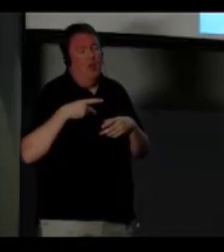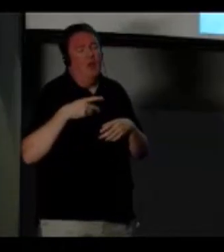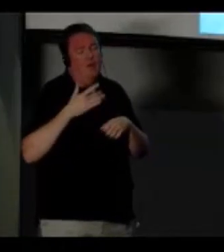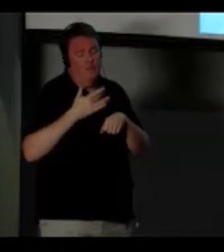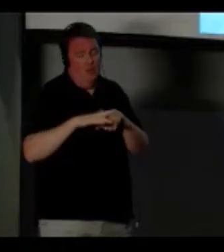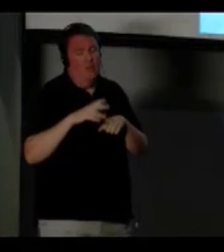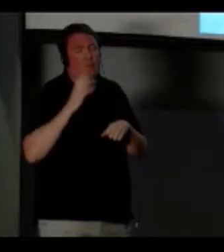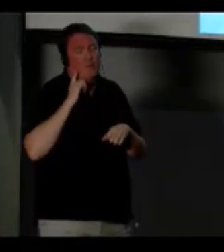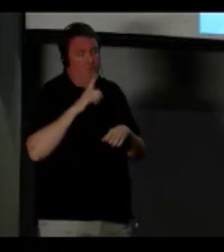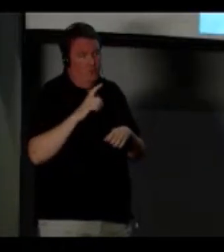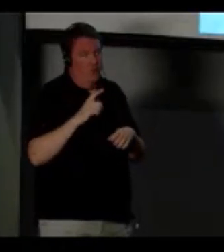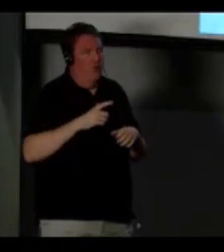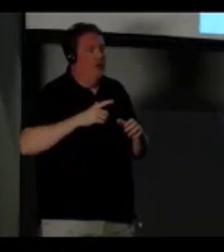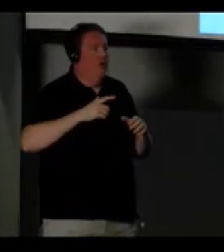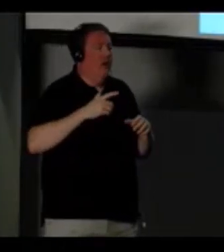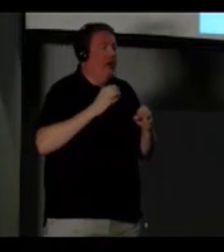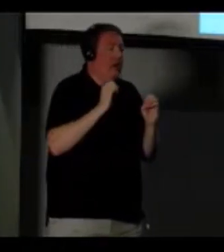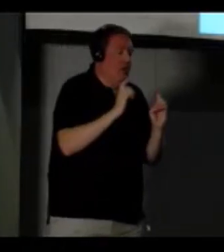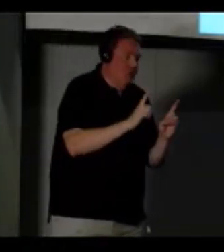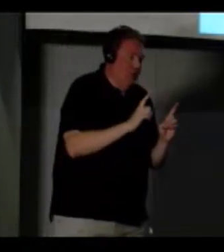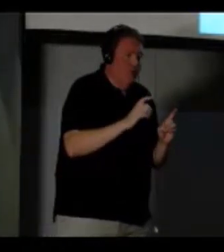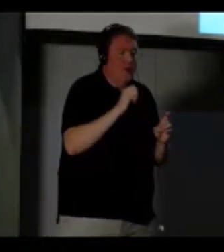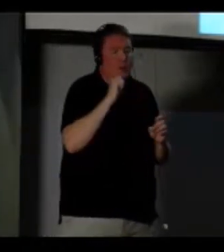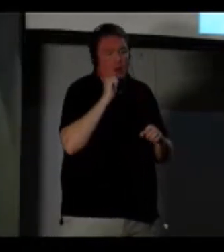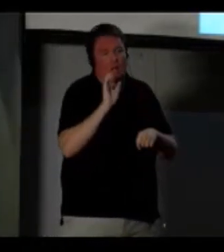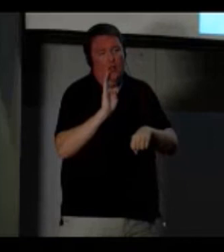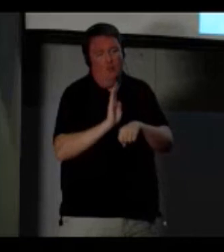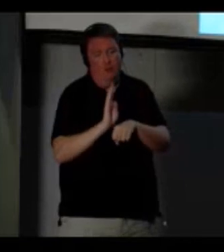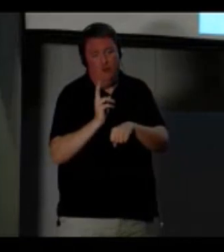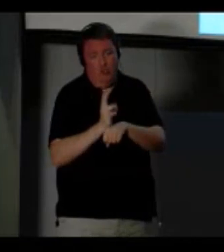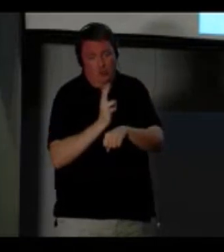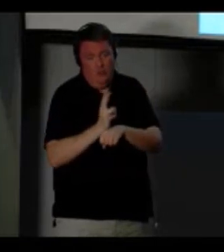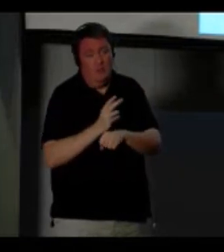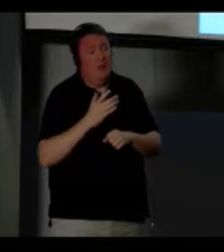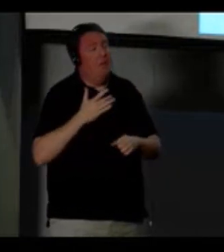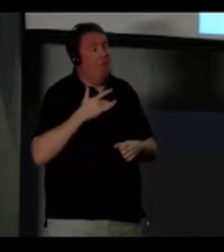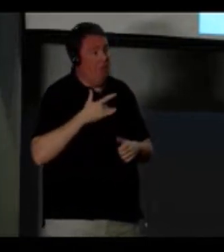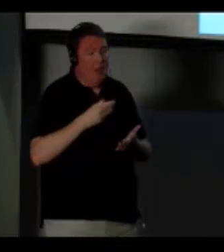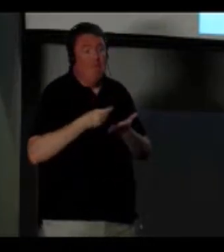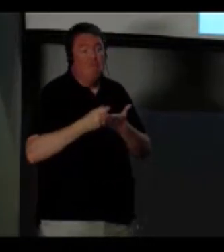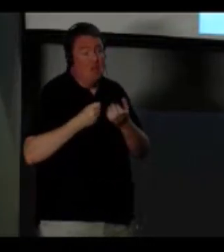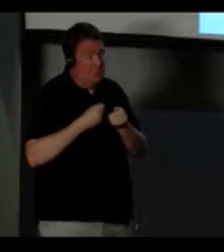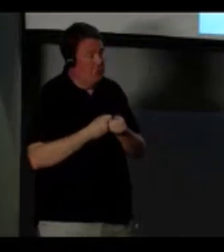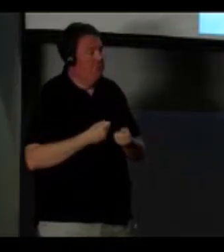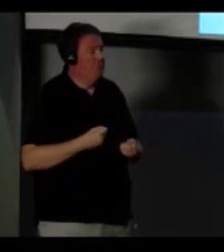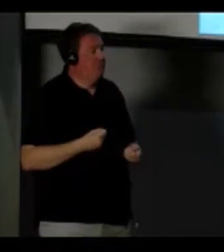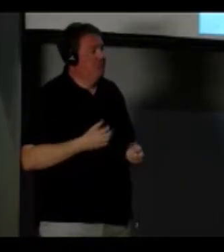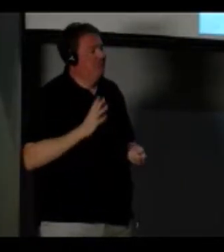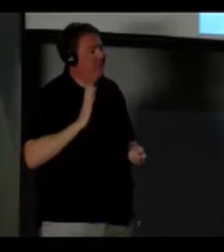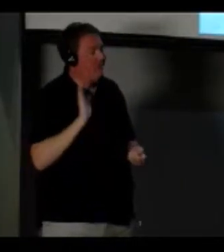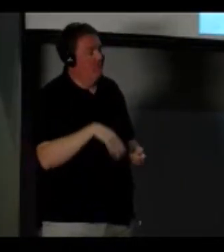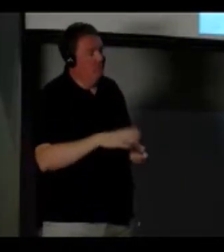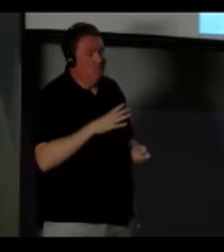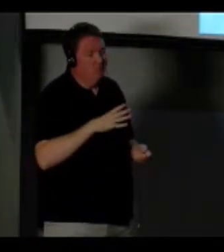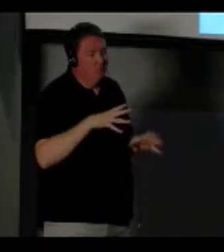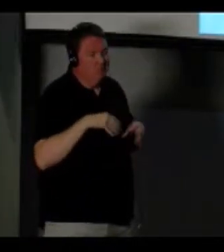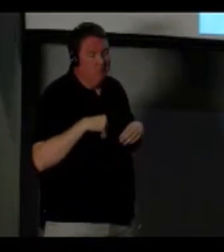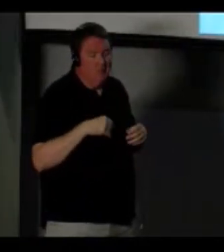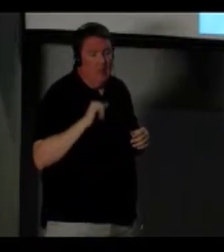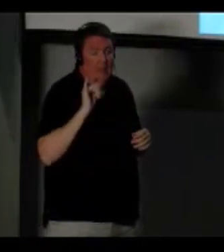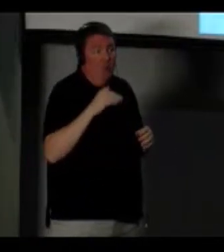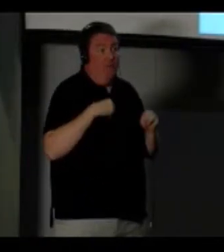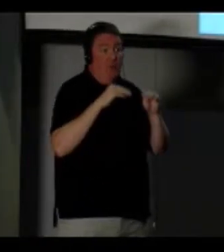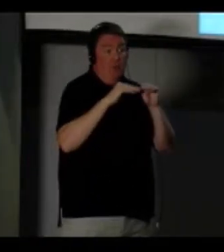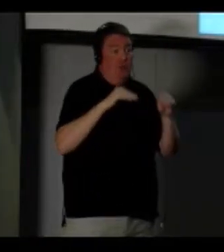non-commercial uses. And we have found the funders to be relatively receptive. So if you have a museum that hasn't gone full open